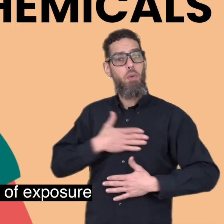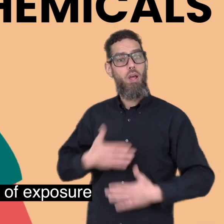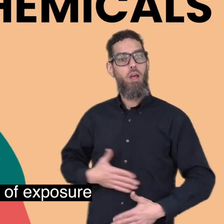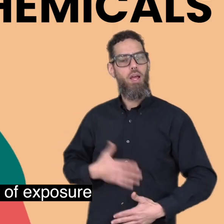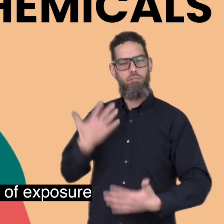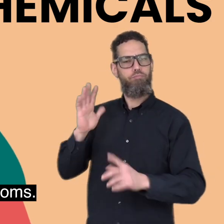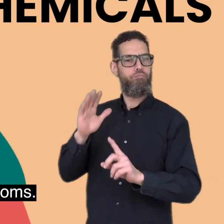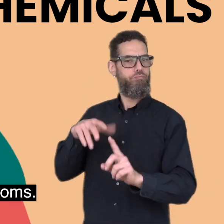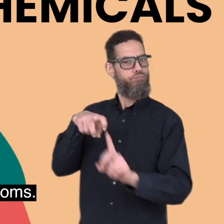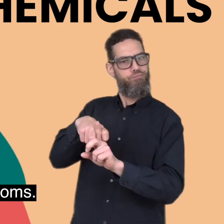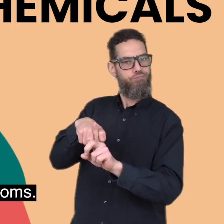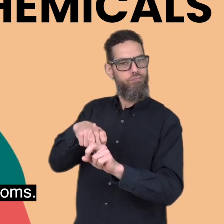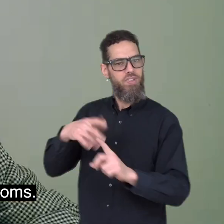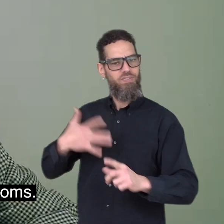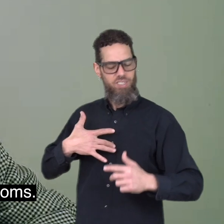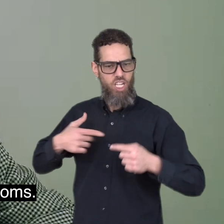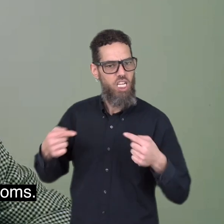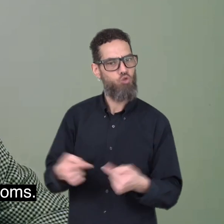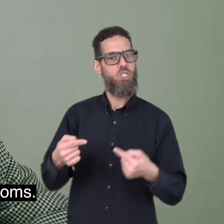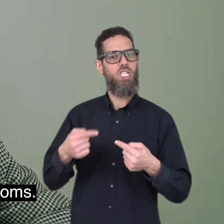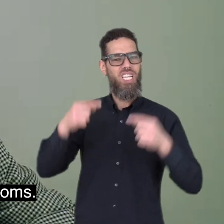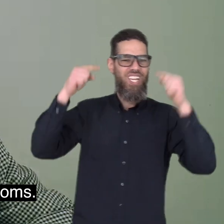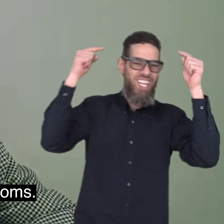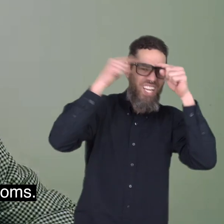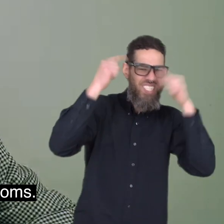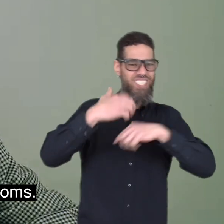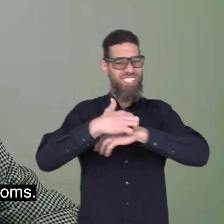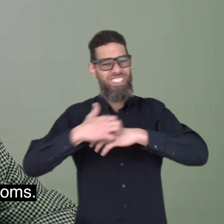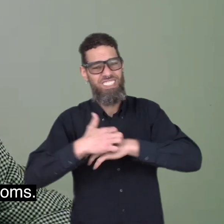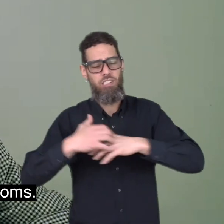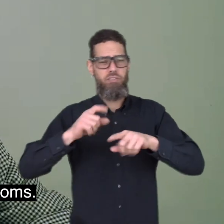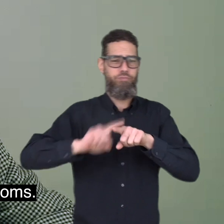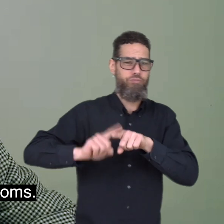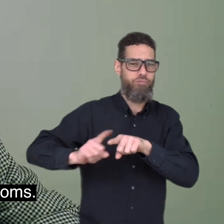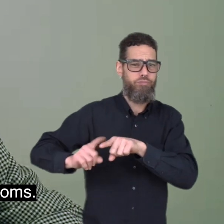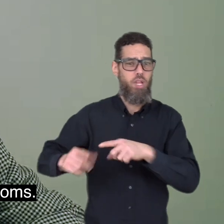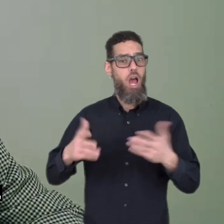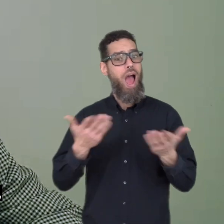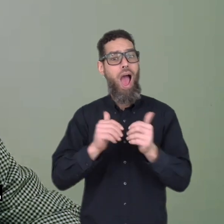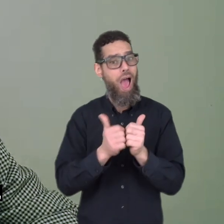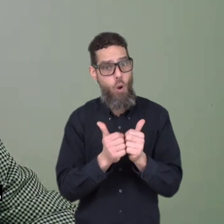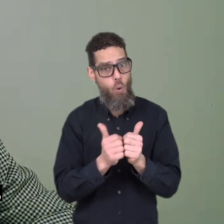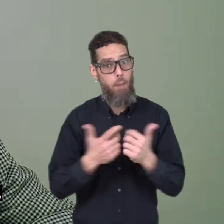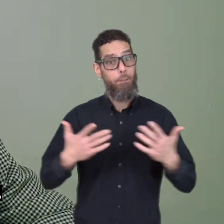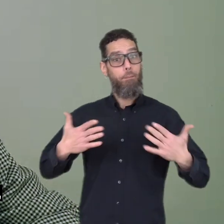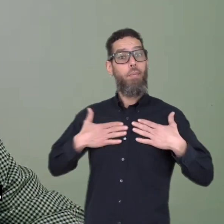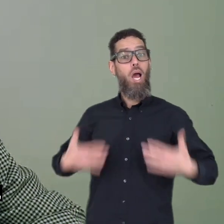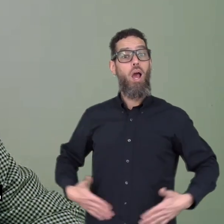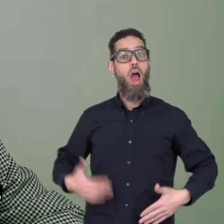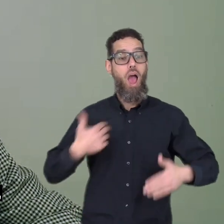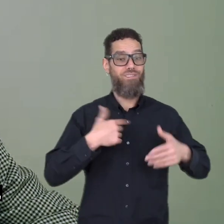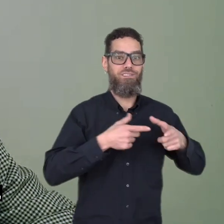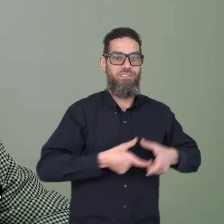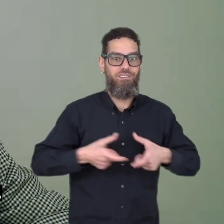these chemicals can provoke symptoms. To understand why this can occur, you need to understand that